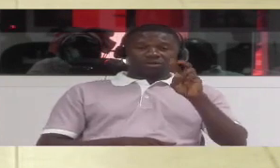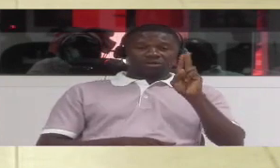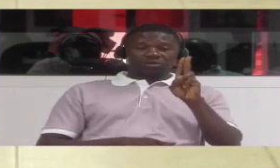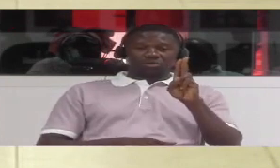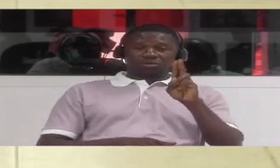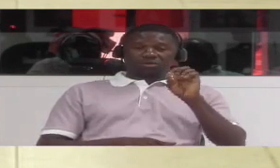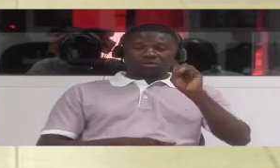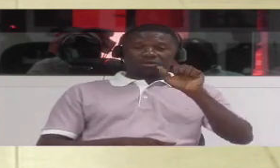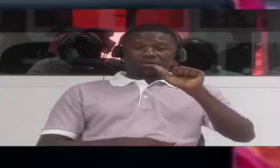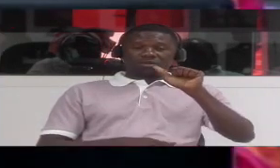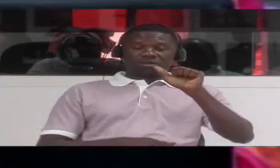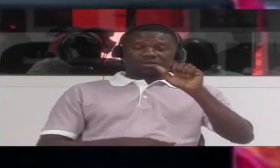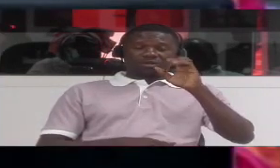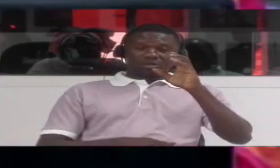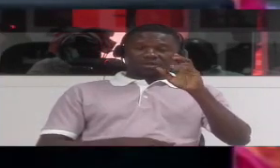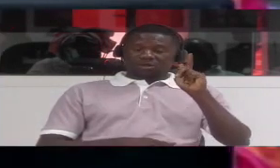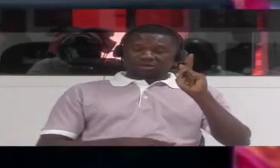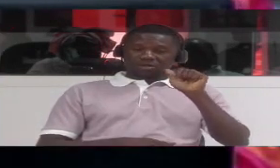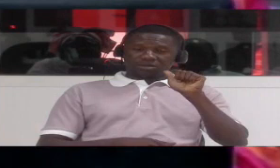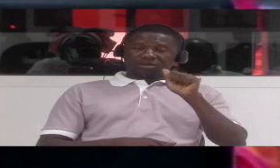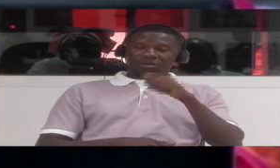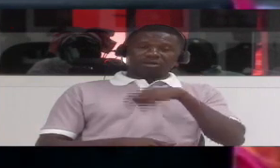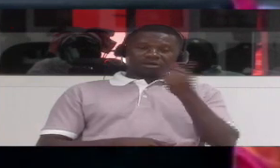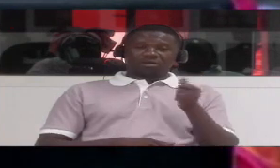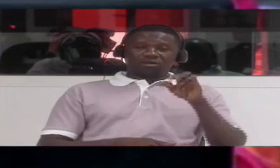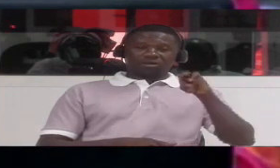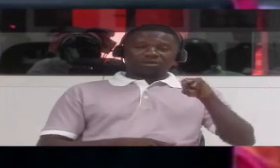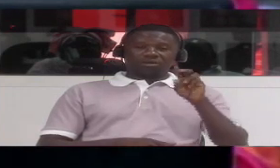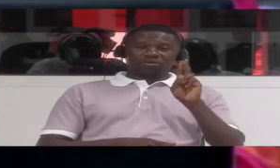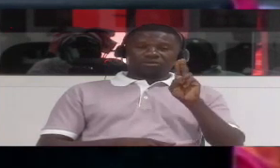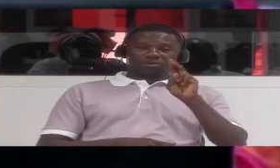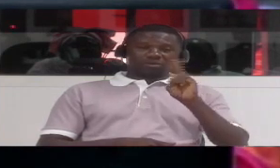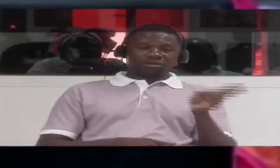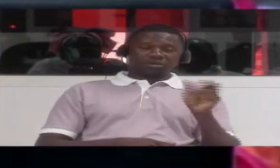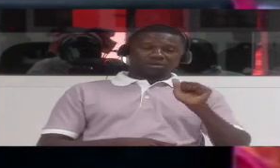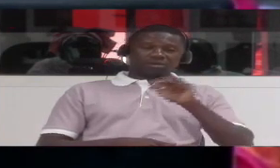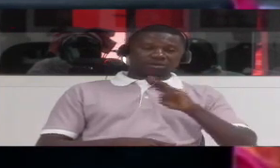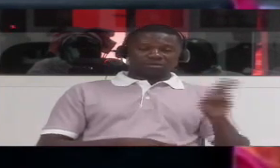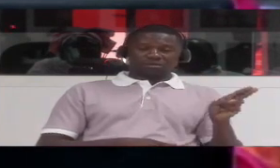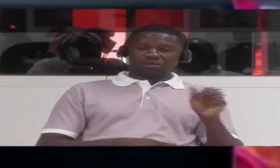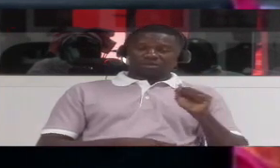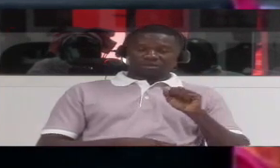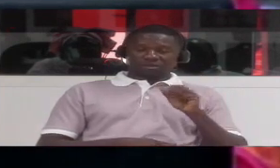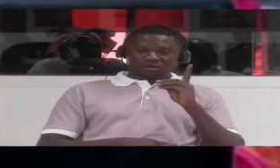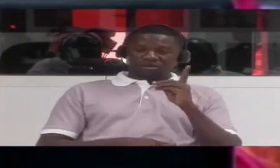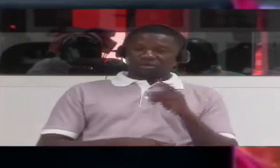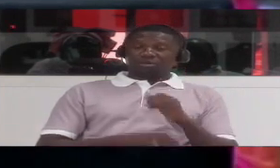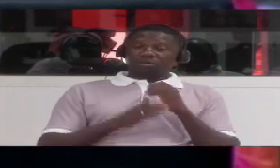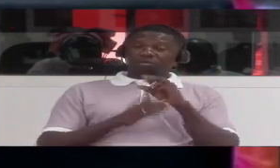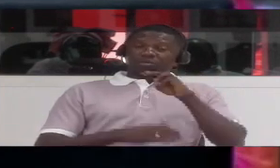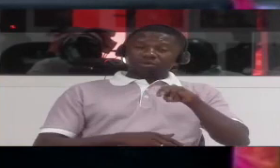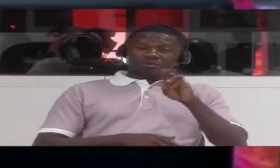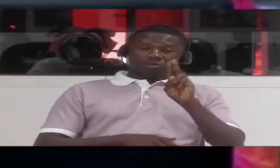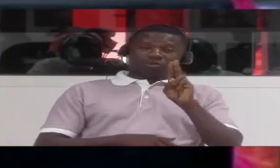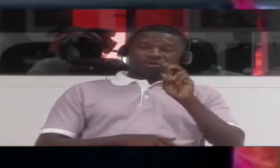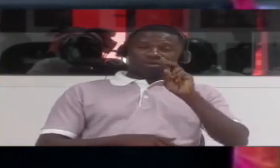Perhaps just give us the titles of those two individuals, and then I want to ask a few follow-up questions. Mohammed Haidara is the deputy director